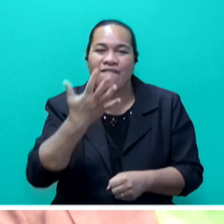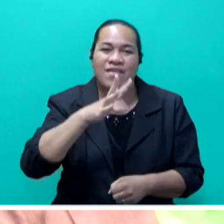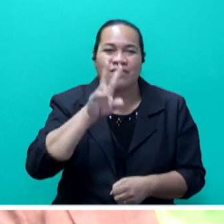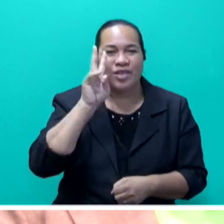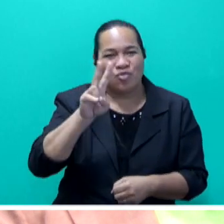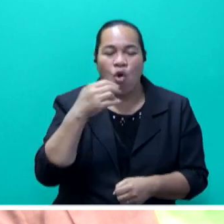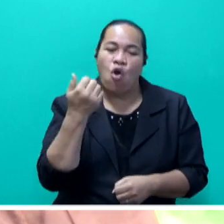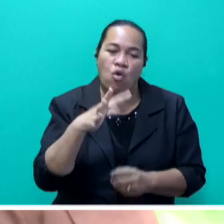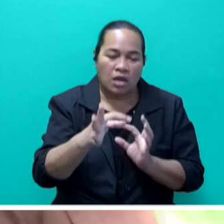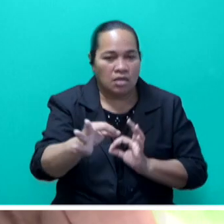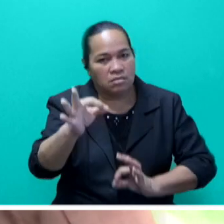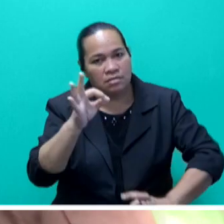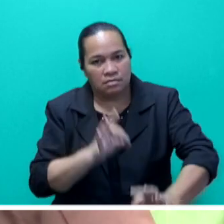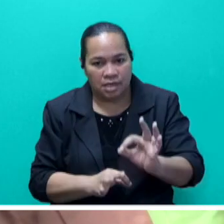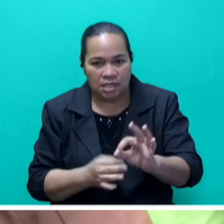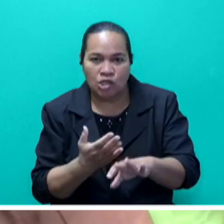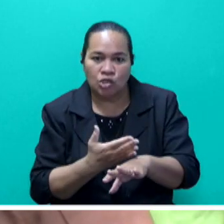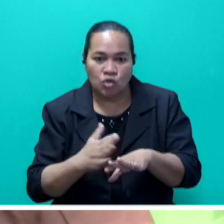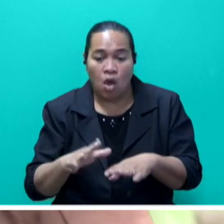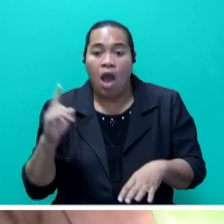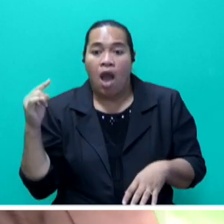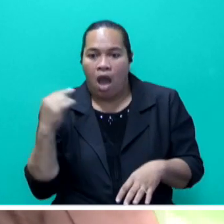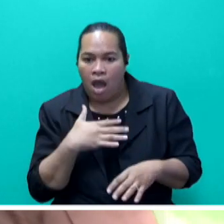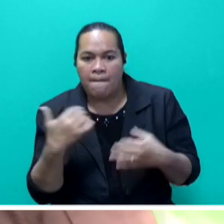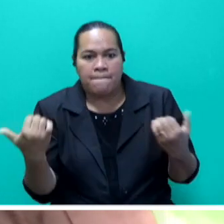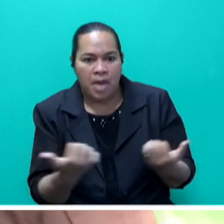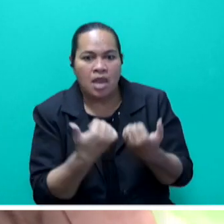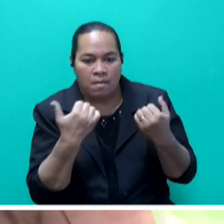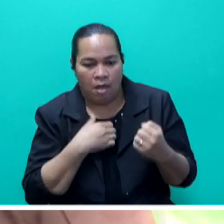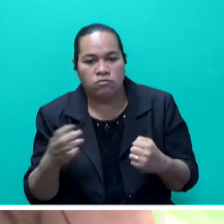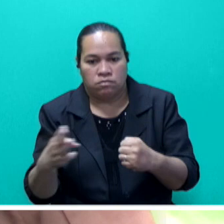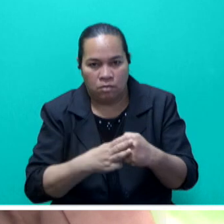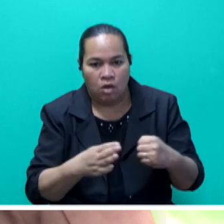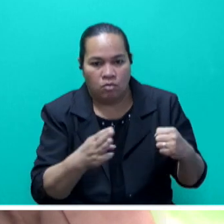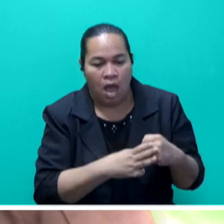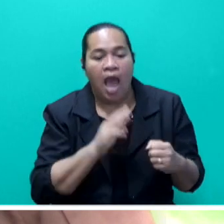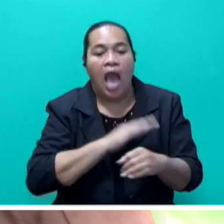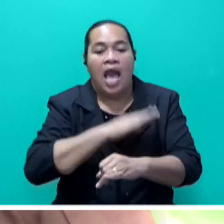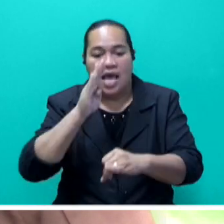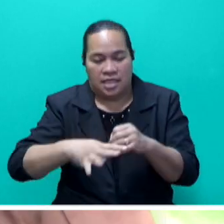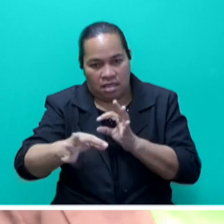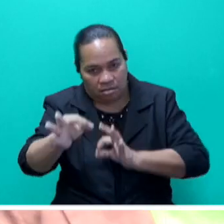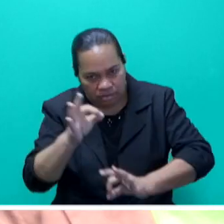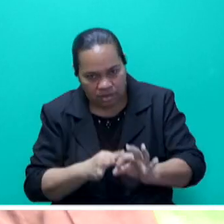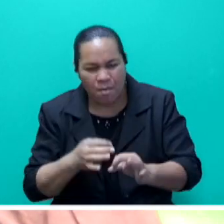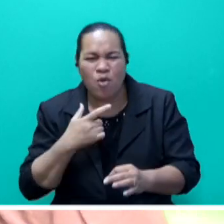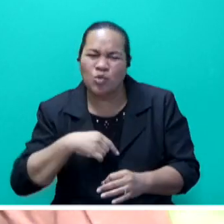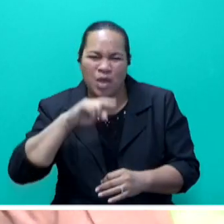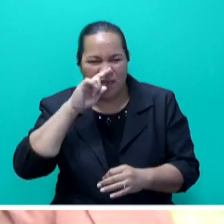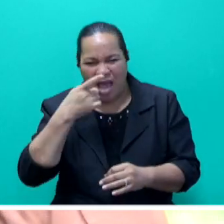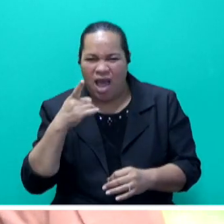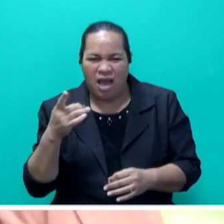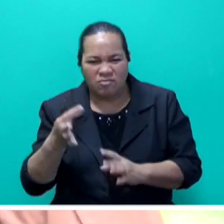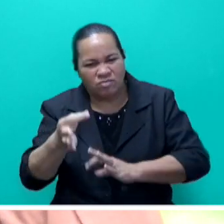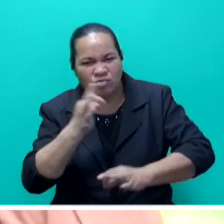have been replaced, and hundreds continue to receive repairs until they get replaced, because we cannot replace all the